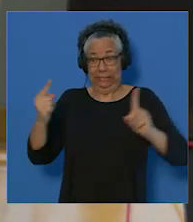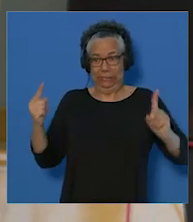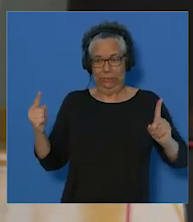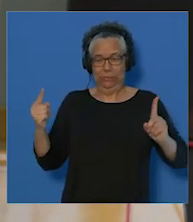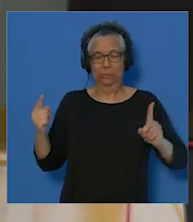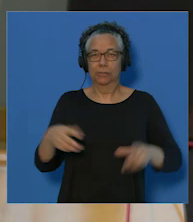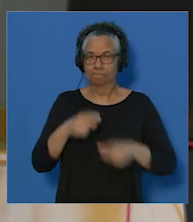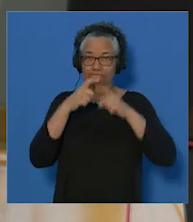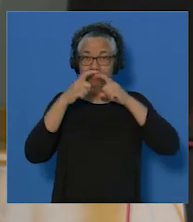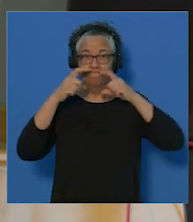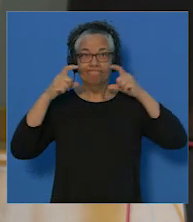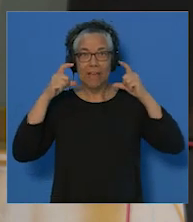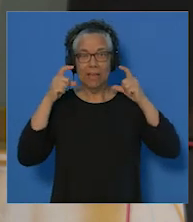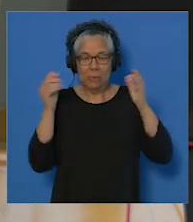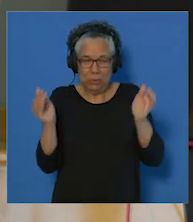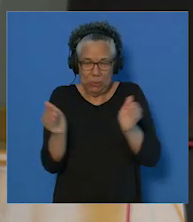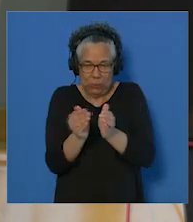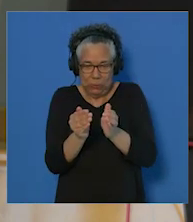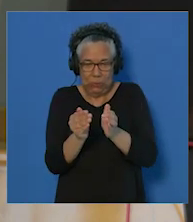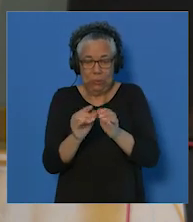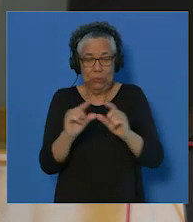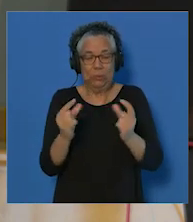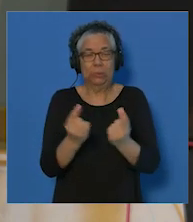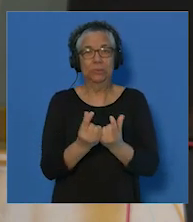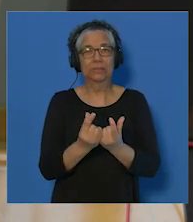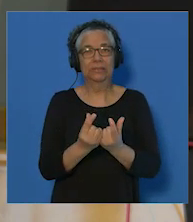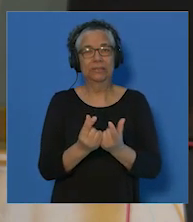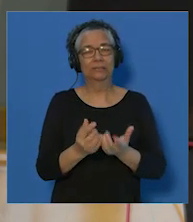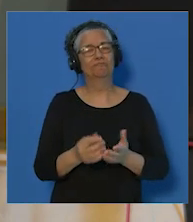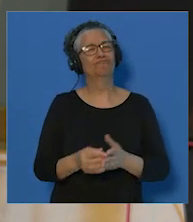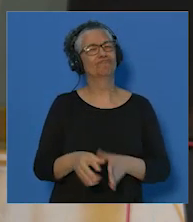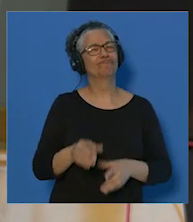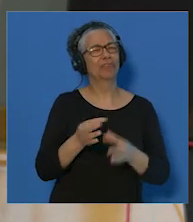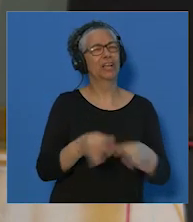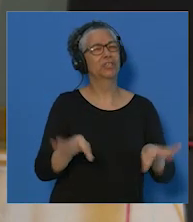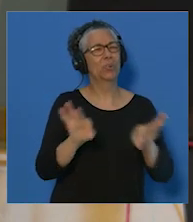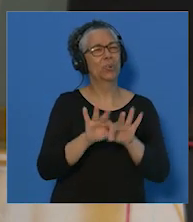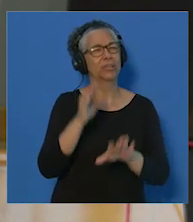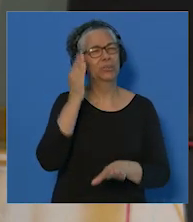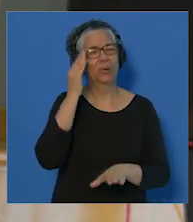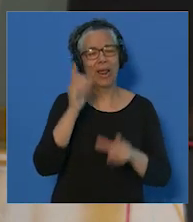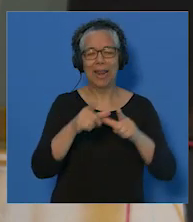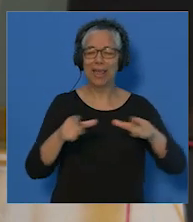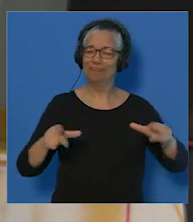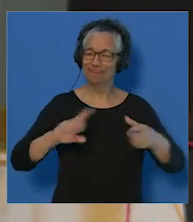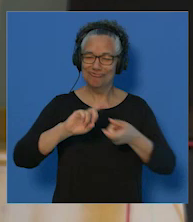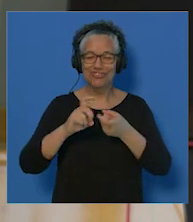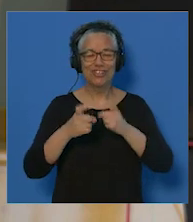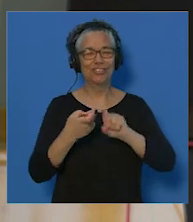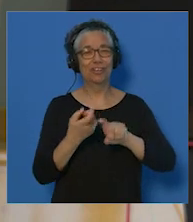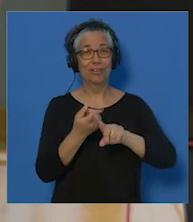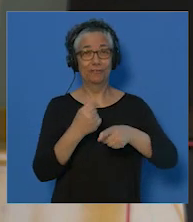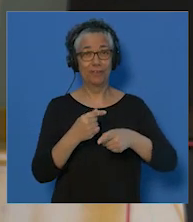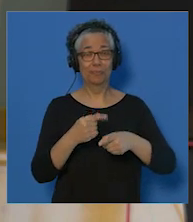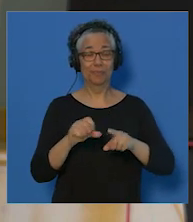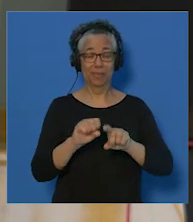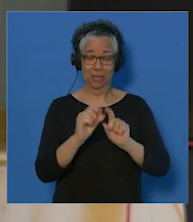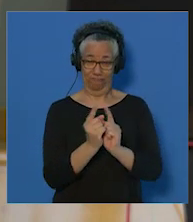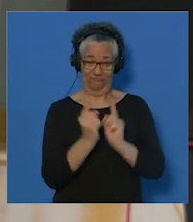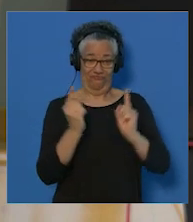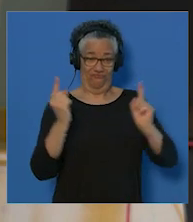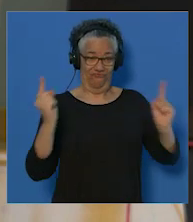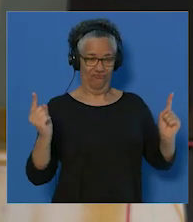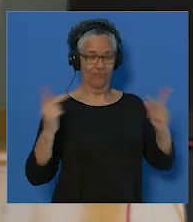groups. It's probably worth noting that we are shifting our language, Minister Keynes, from social distancing to physical